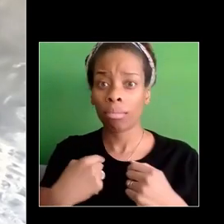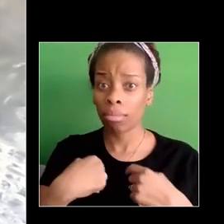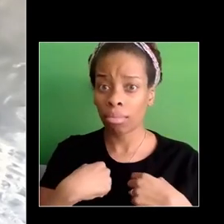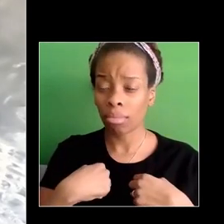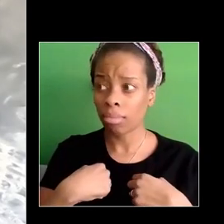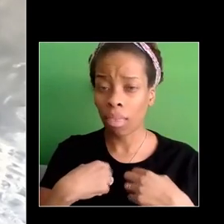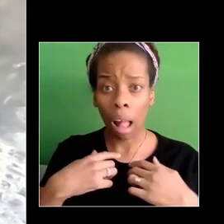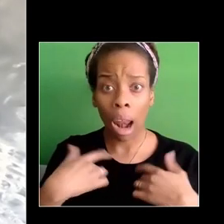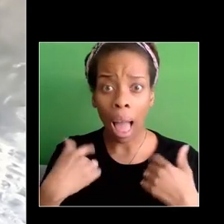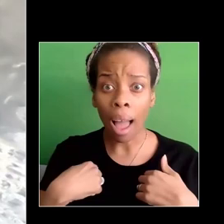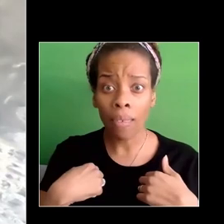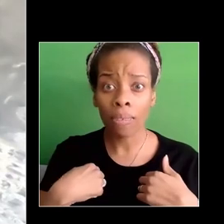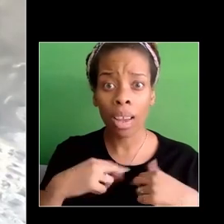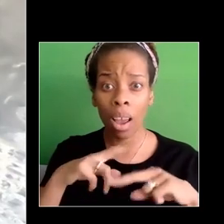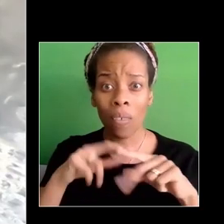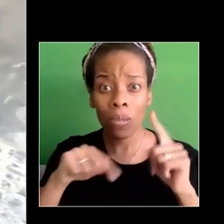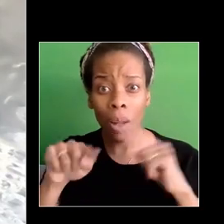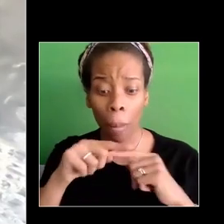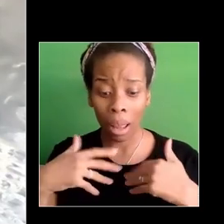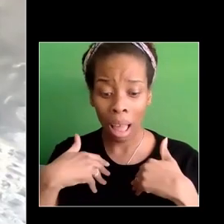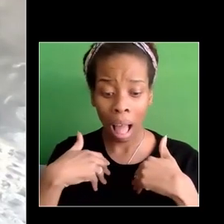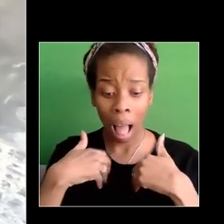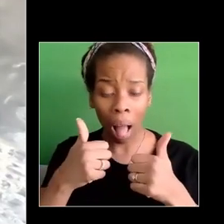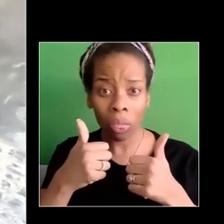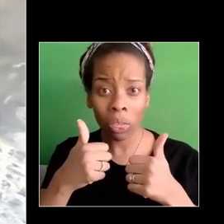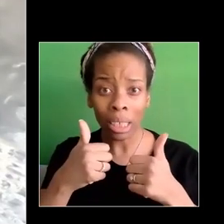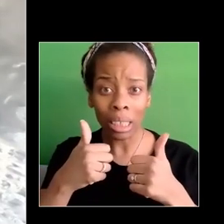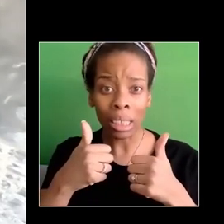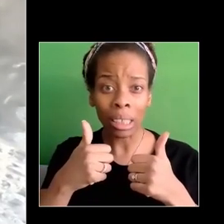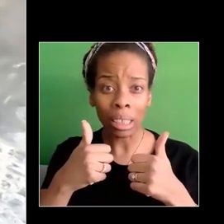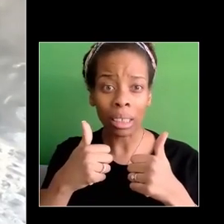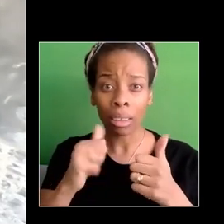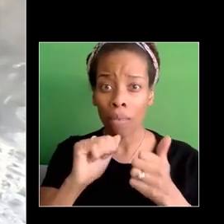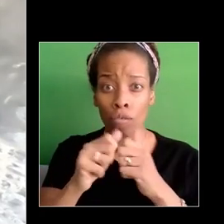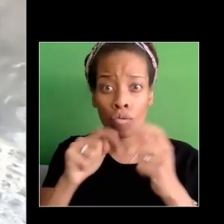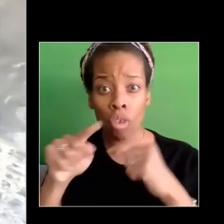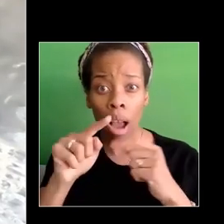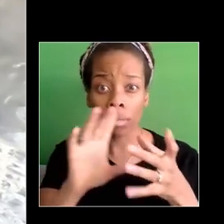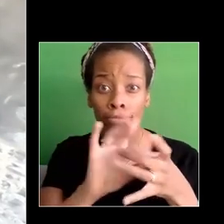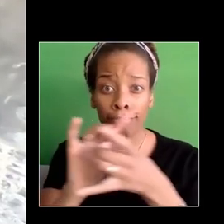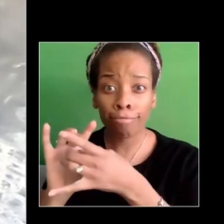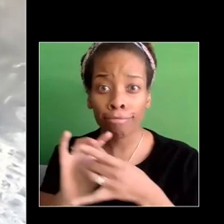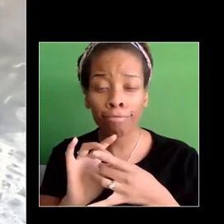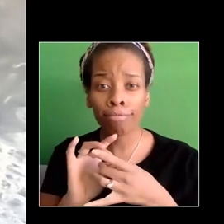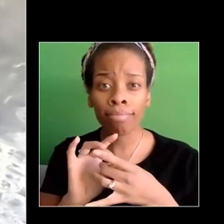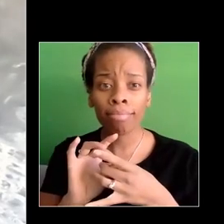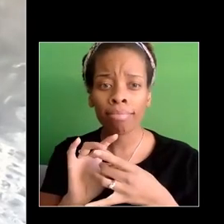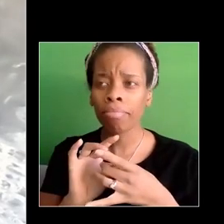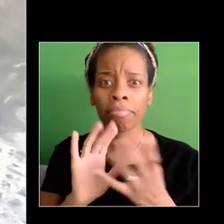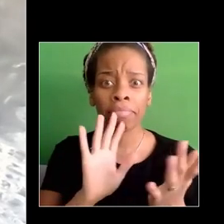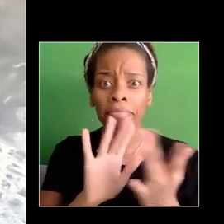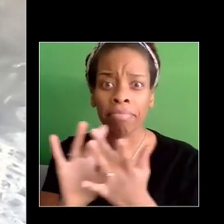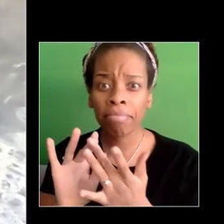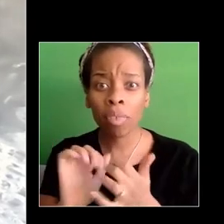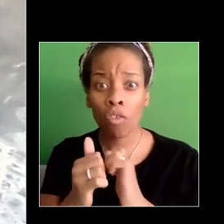my family are healthy, mm-hmm. my friends are healthy, I'm in contact with everyone, you know, it could be a